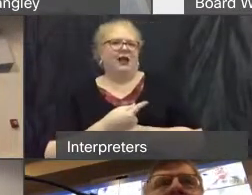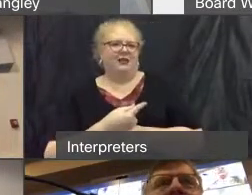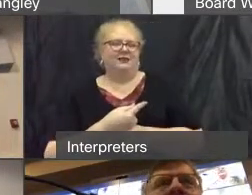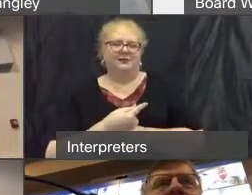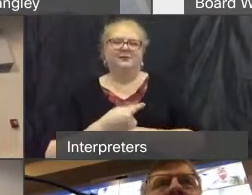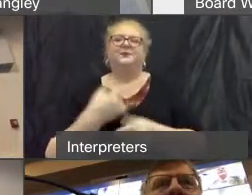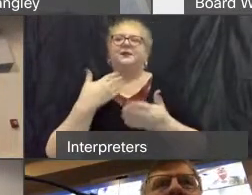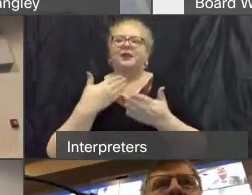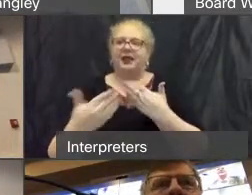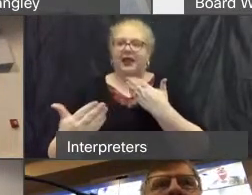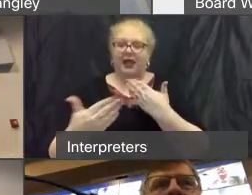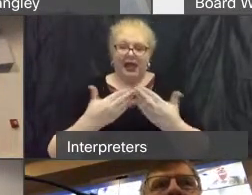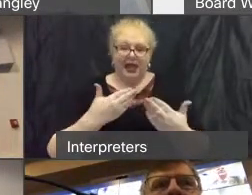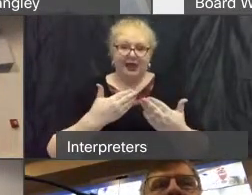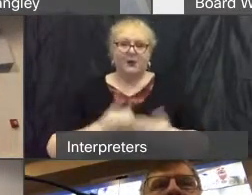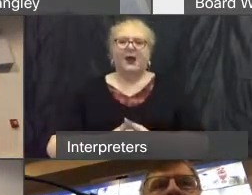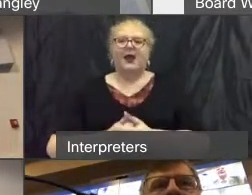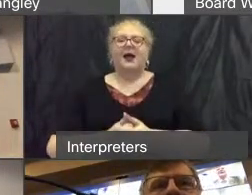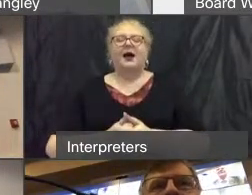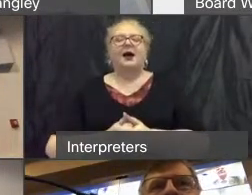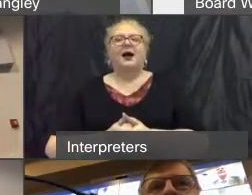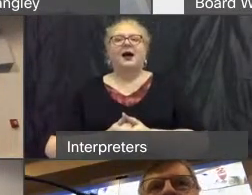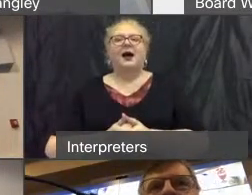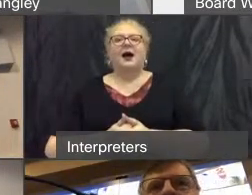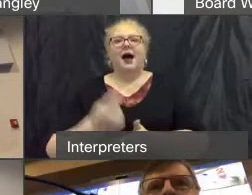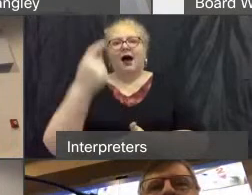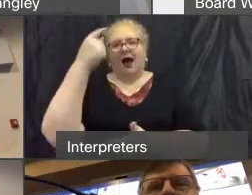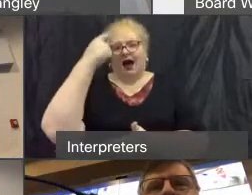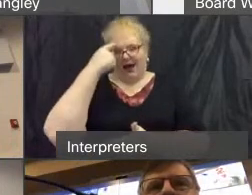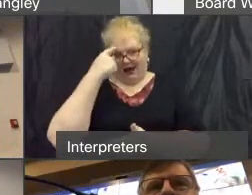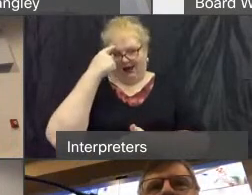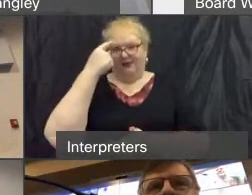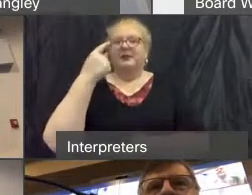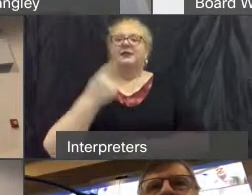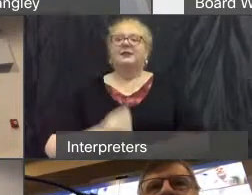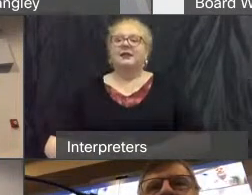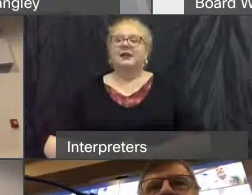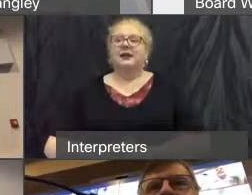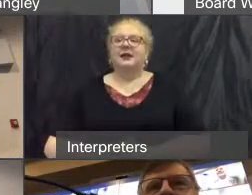In any event, I think